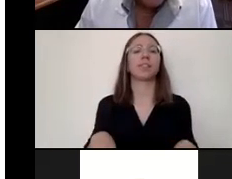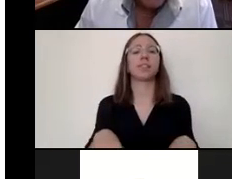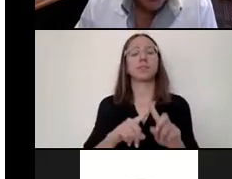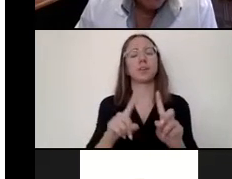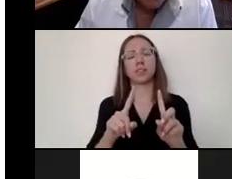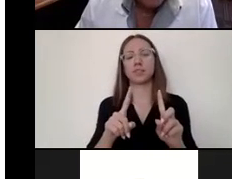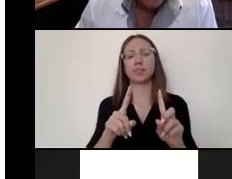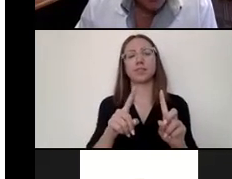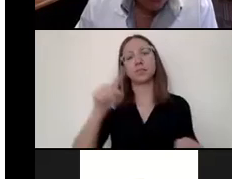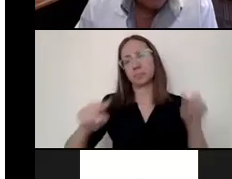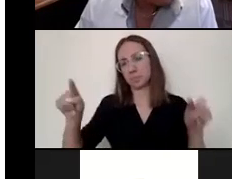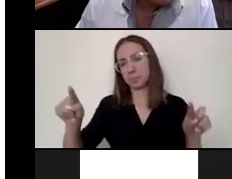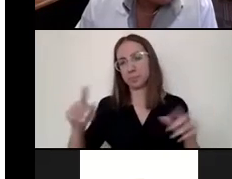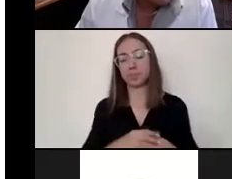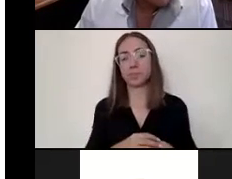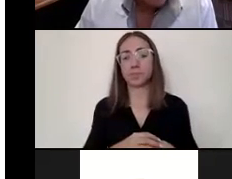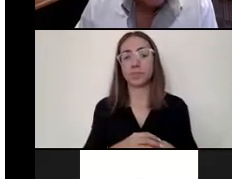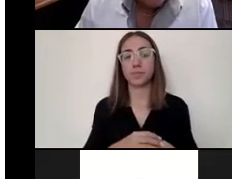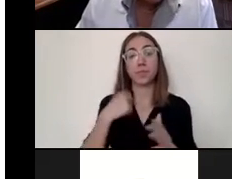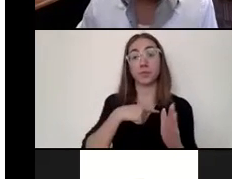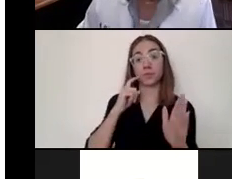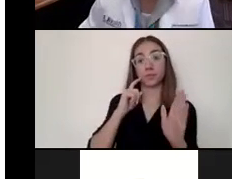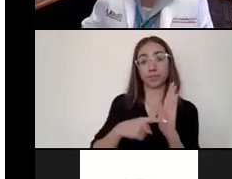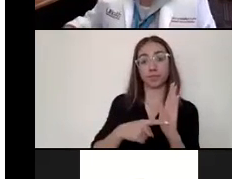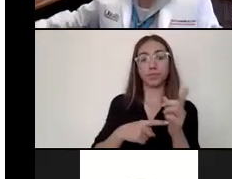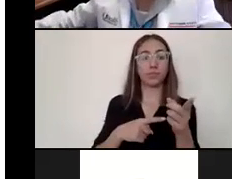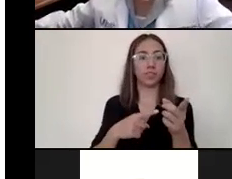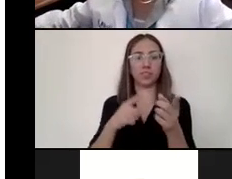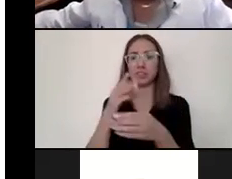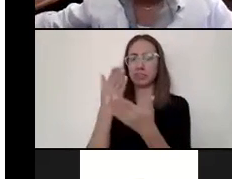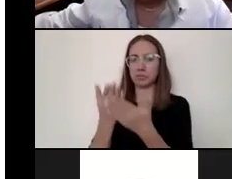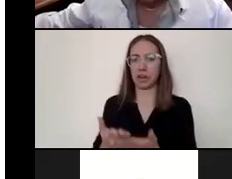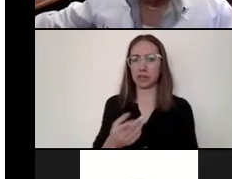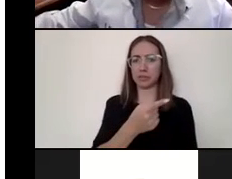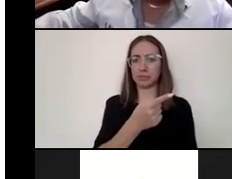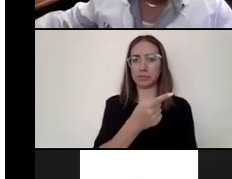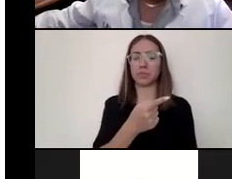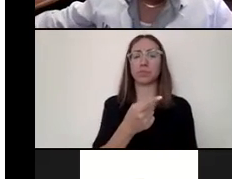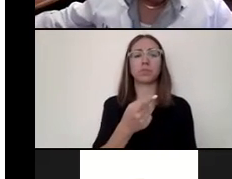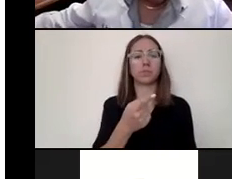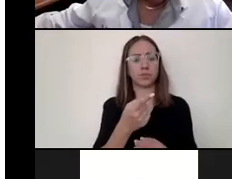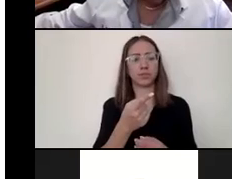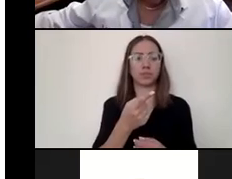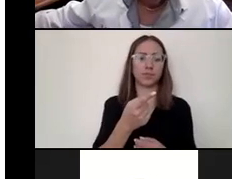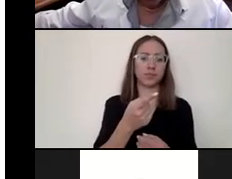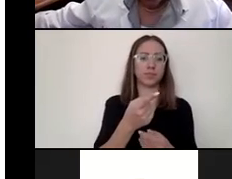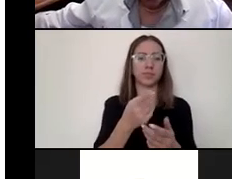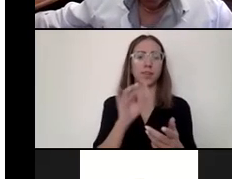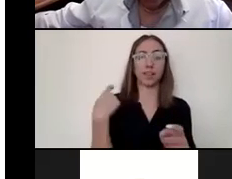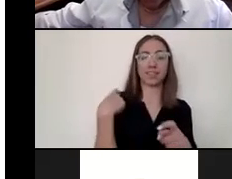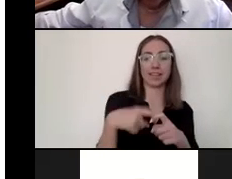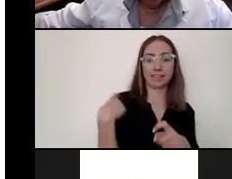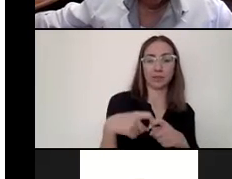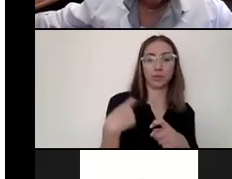in getting the vaccines. However, we've seen, and this is national data, we've seen the gaps, this was Latinos,